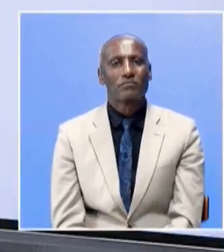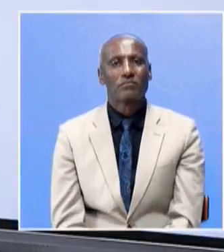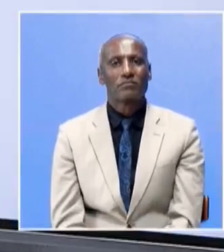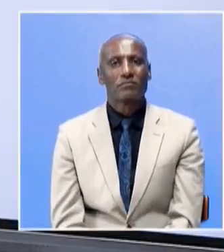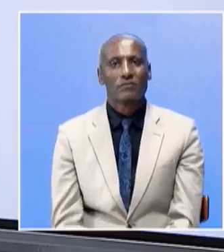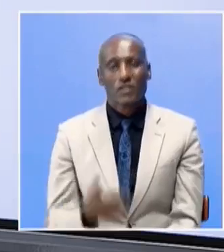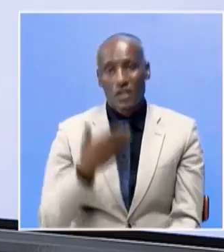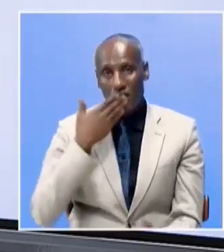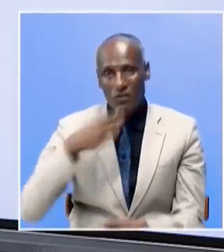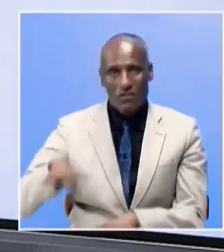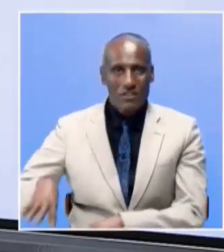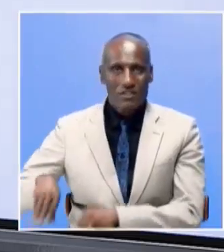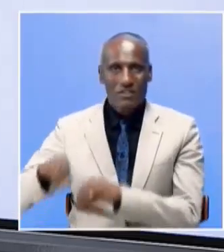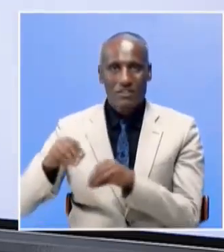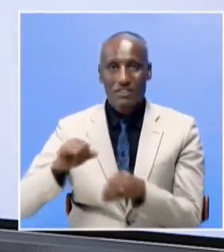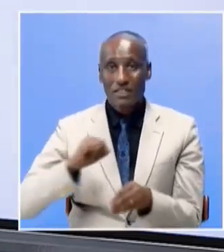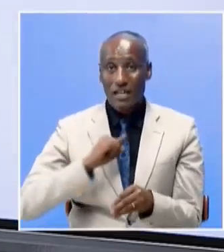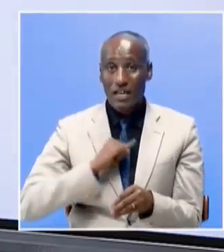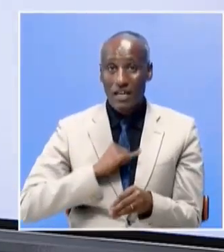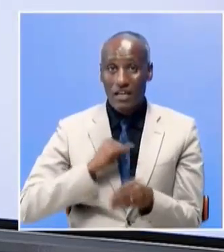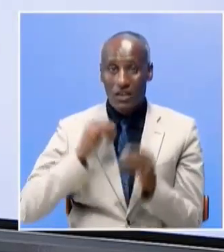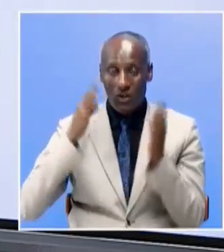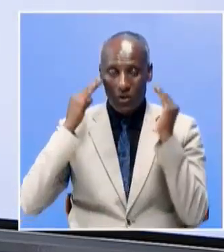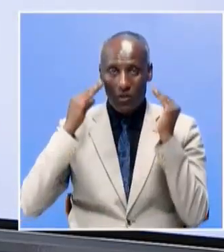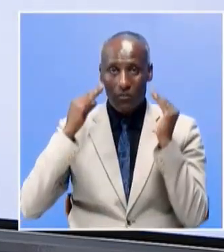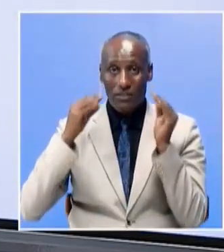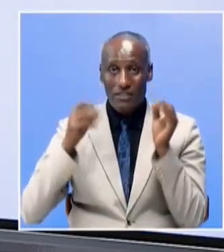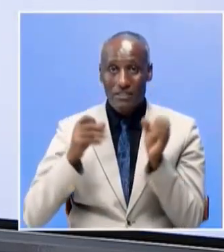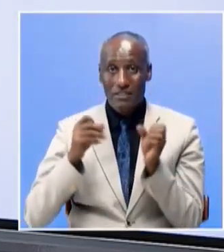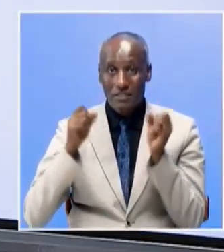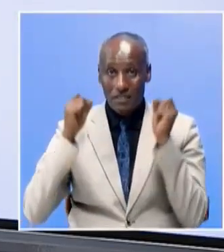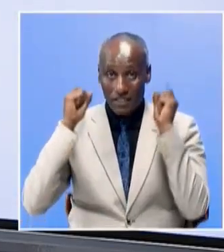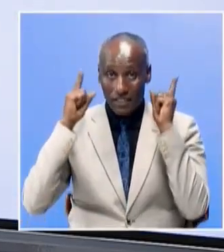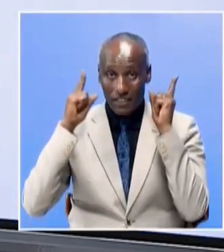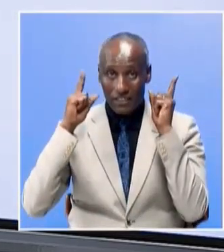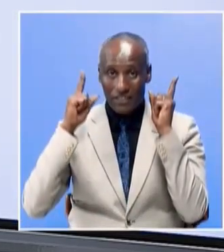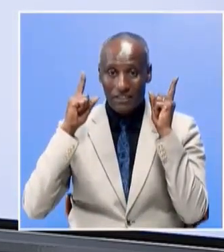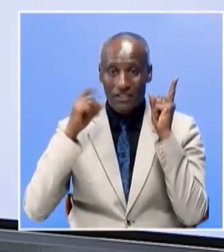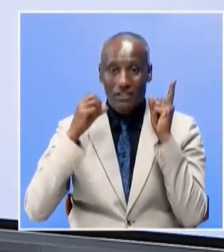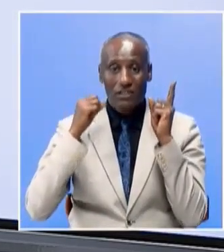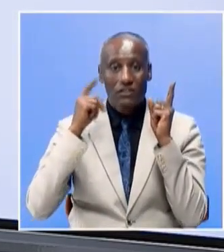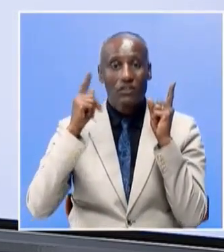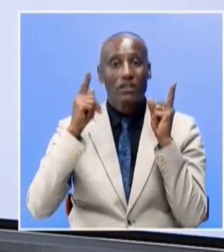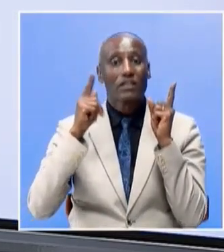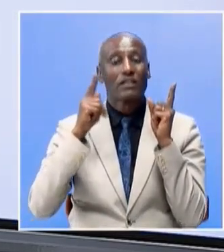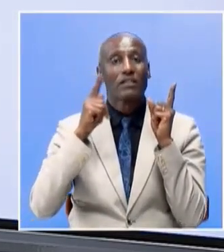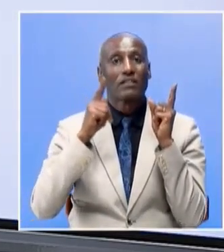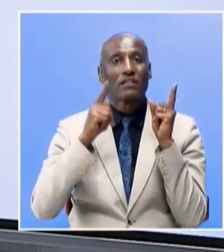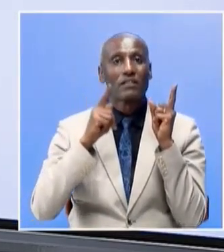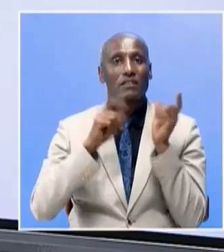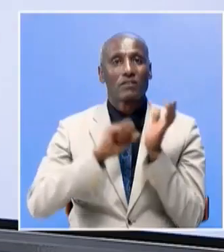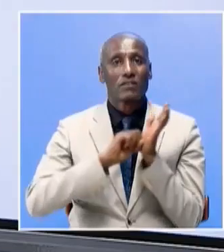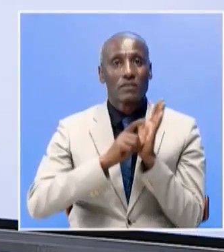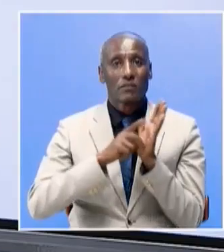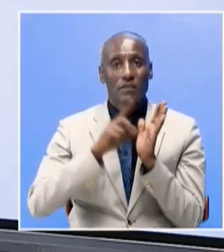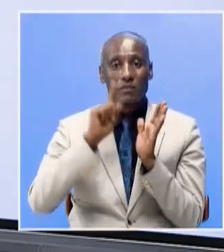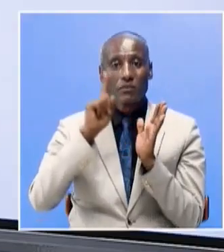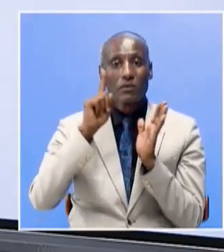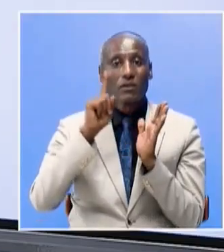Good students, I hope it's clear, huh? Okay, let me change the first one as sample.